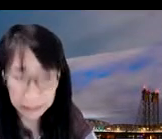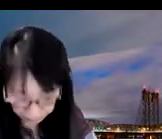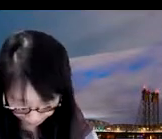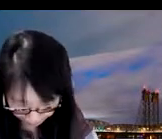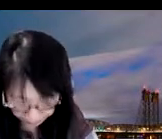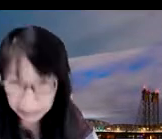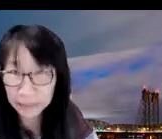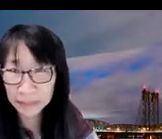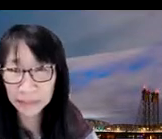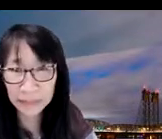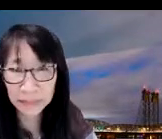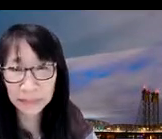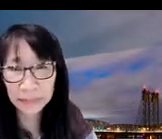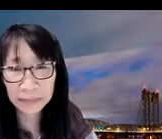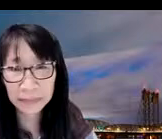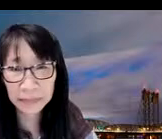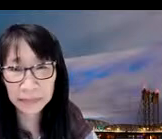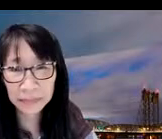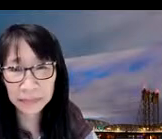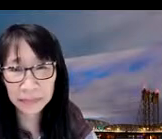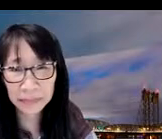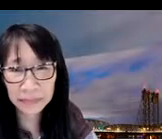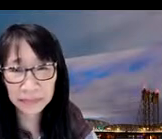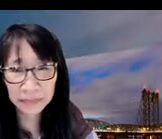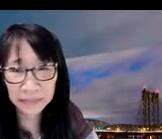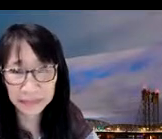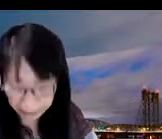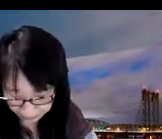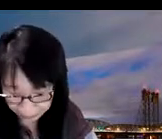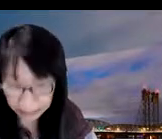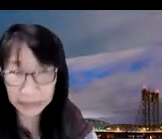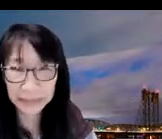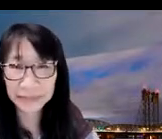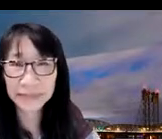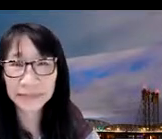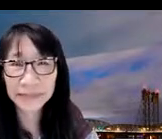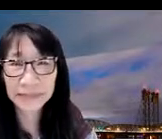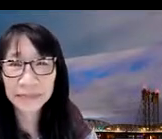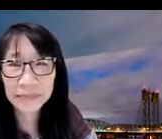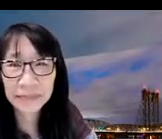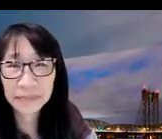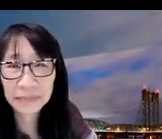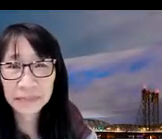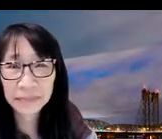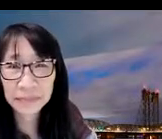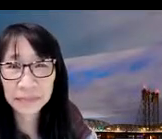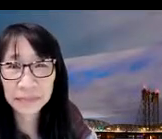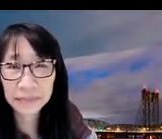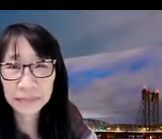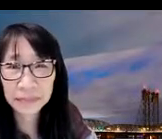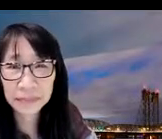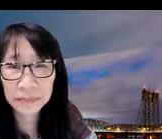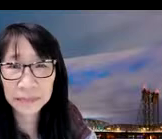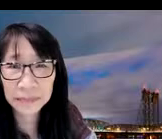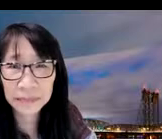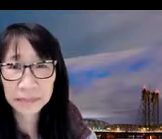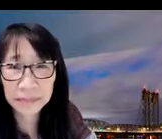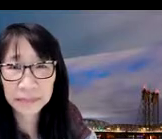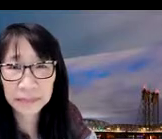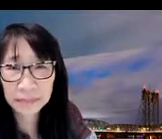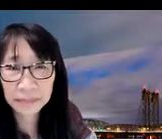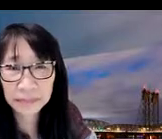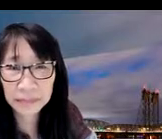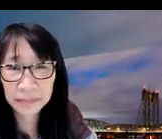first trip across the US took me over the I-5 bridge, starting in Seaside, Oregon, and took me to Portland, Maine. So I'm